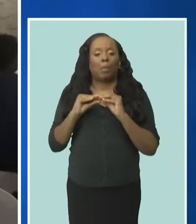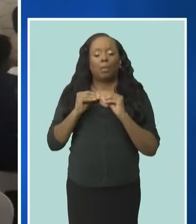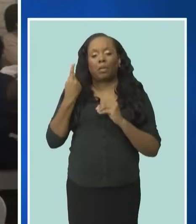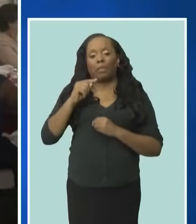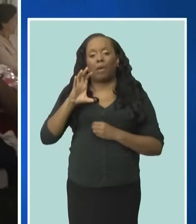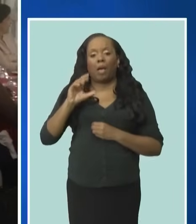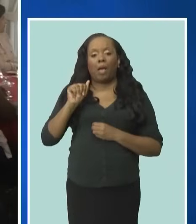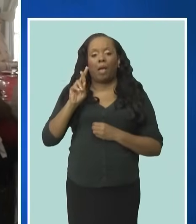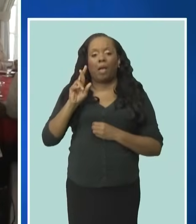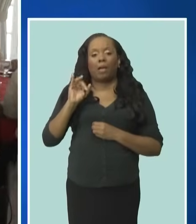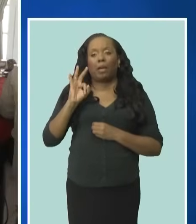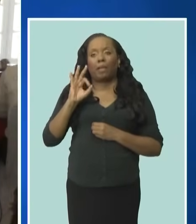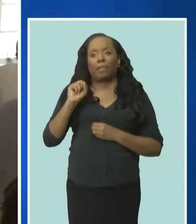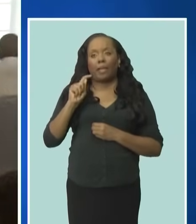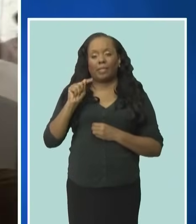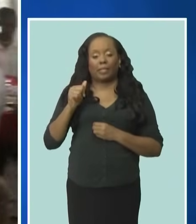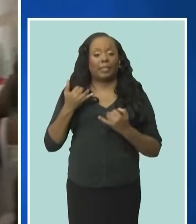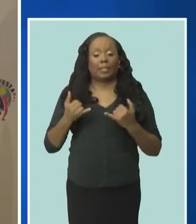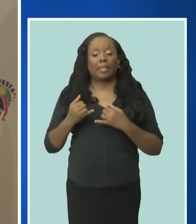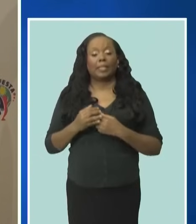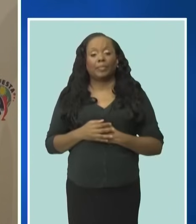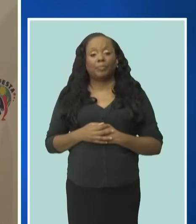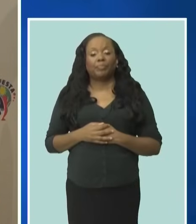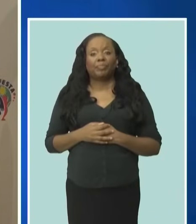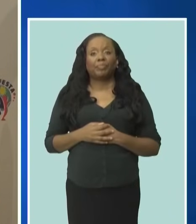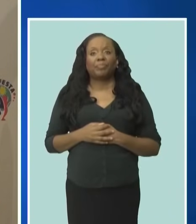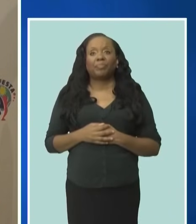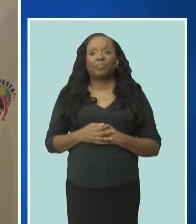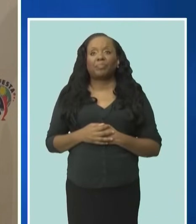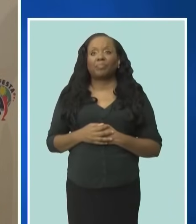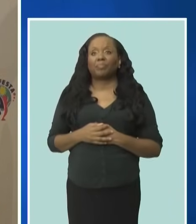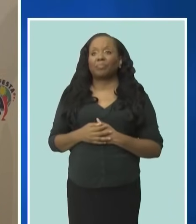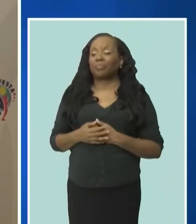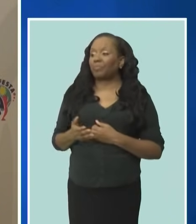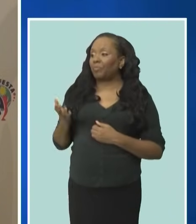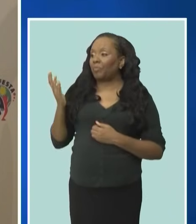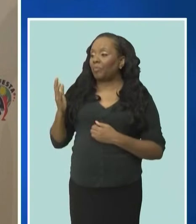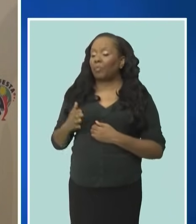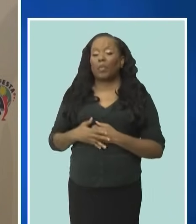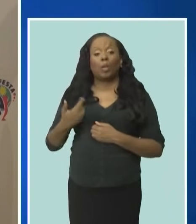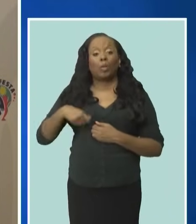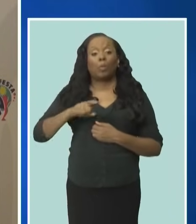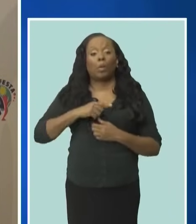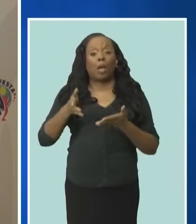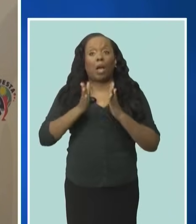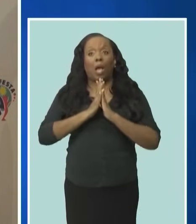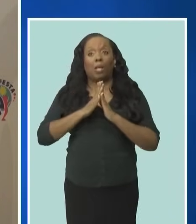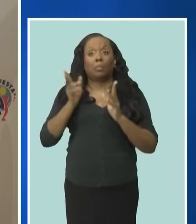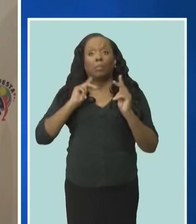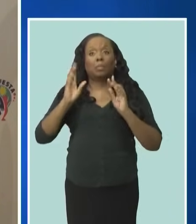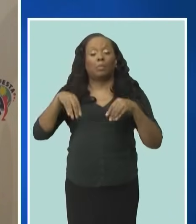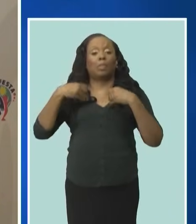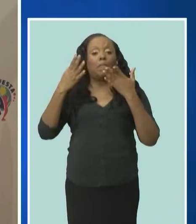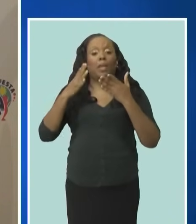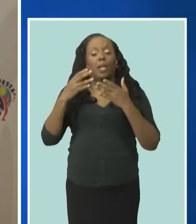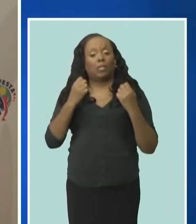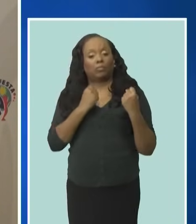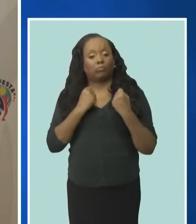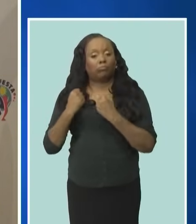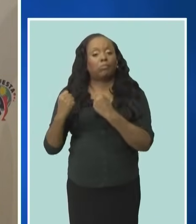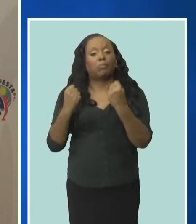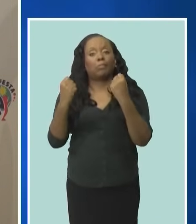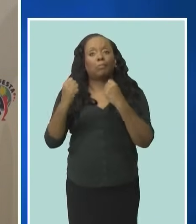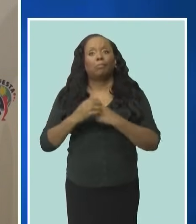media stakeholders briefing. So we've sent out a call for transport providers. And so, the